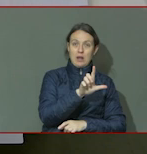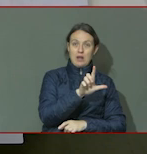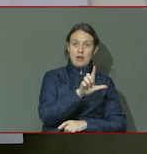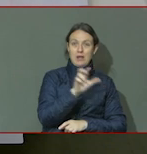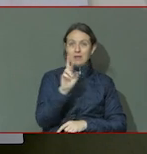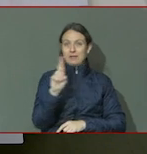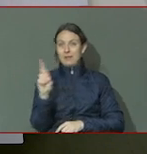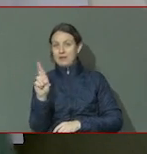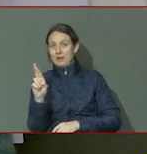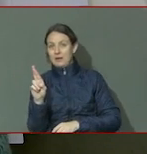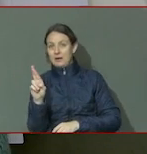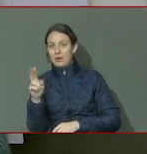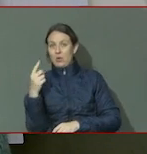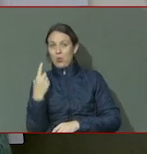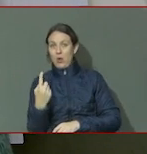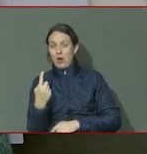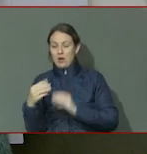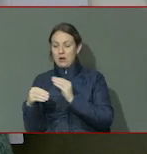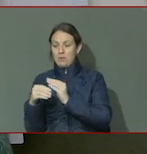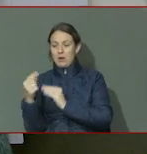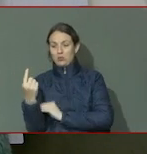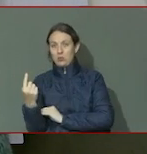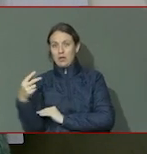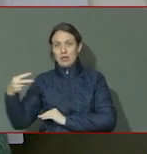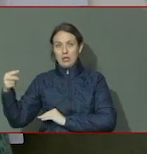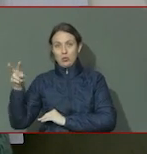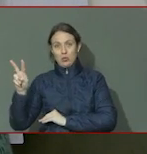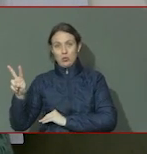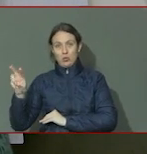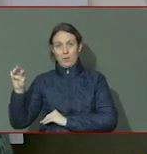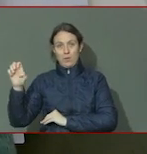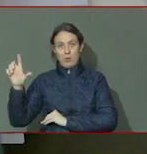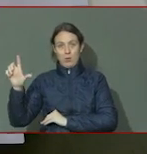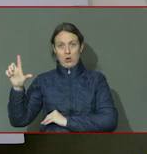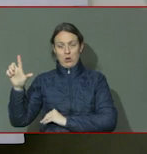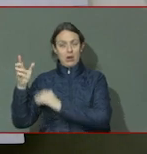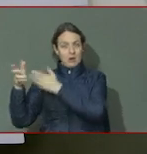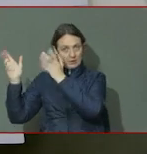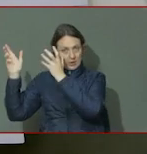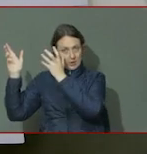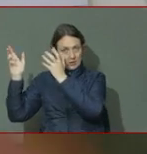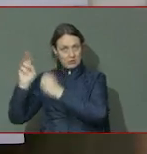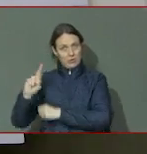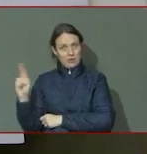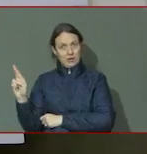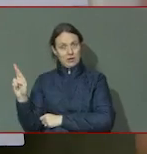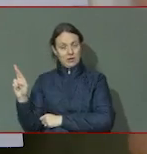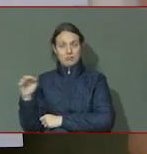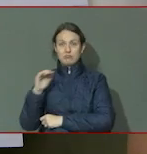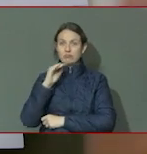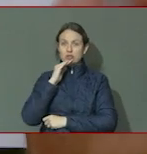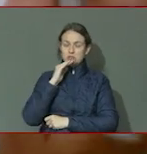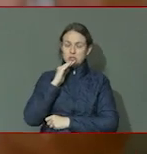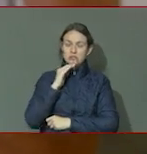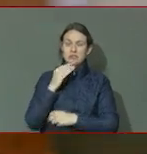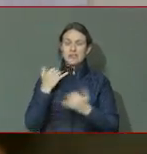And on the right-hand side, 1 plus 1, it's also 2 moles of gas. So in this case, it will make no sense